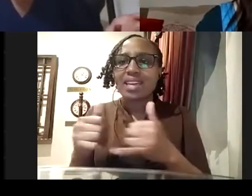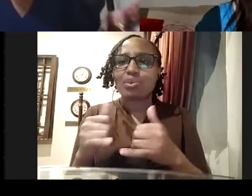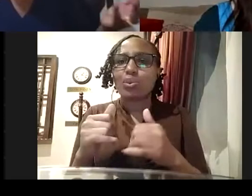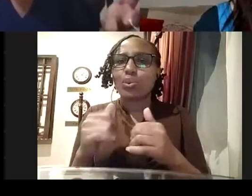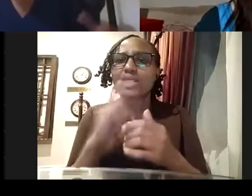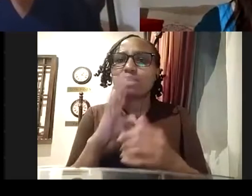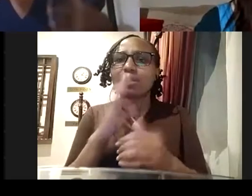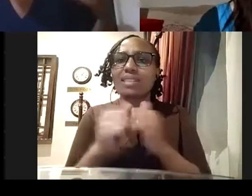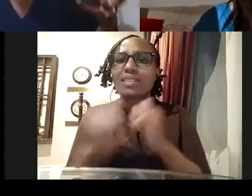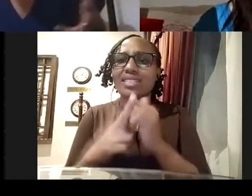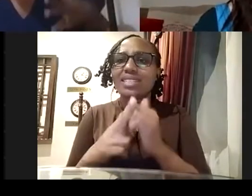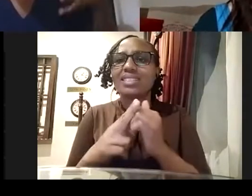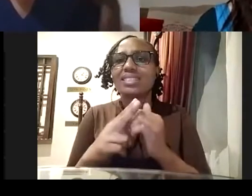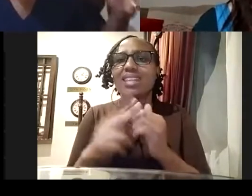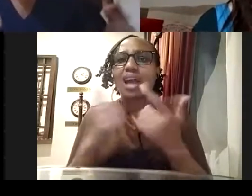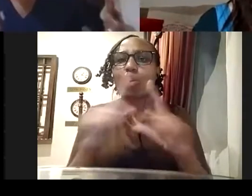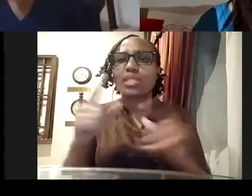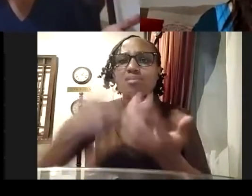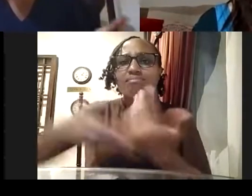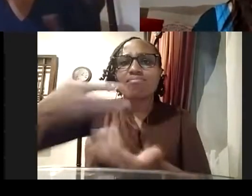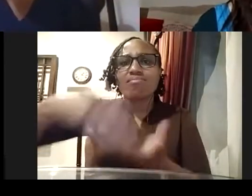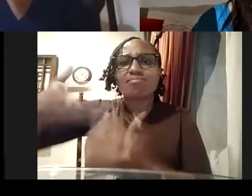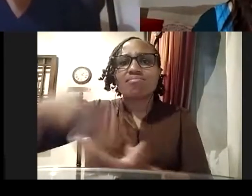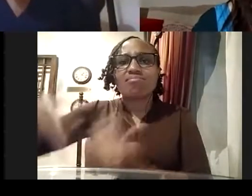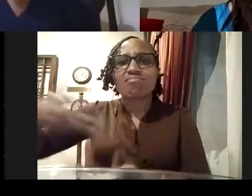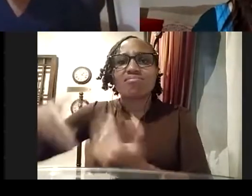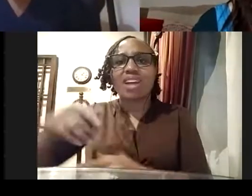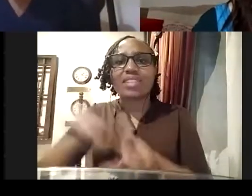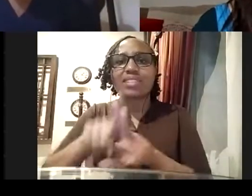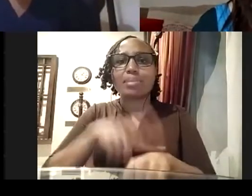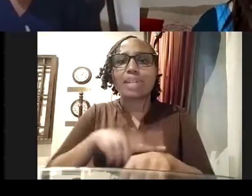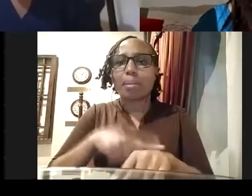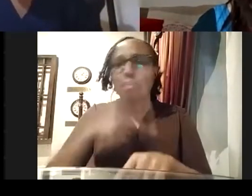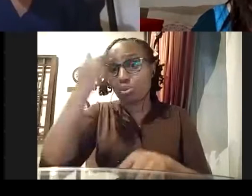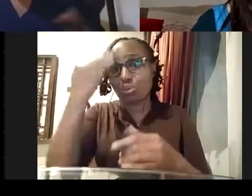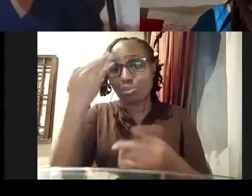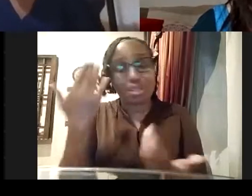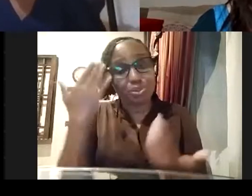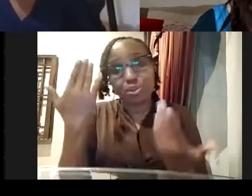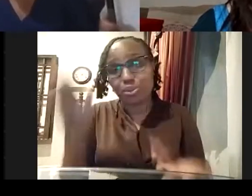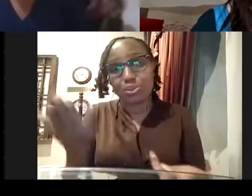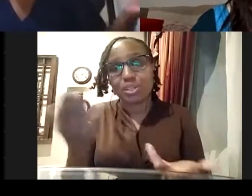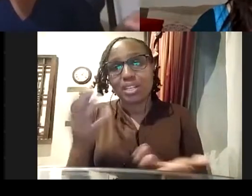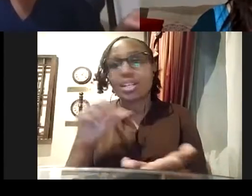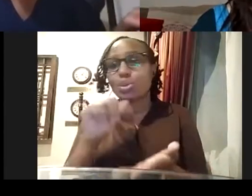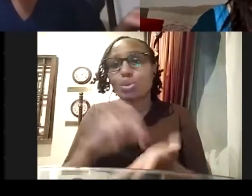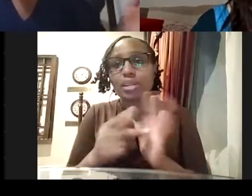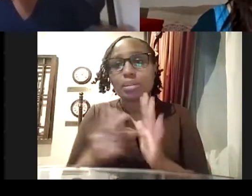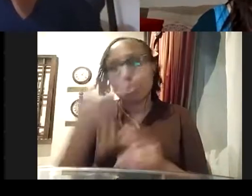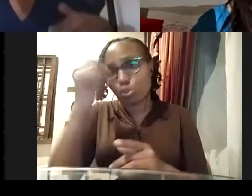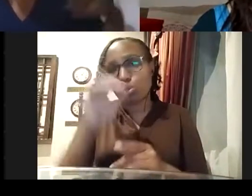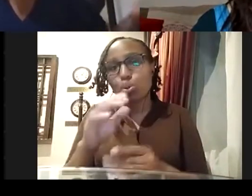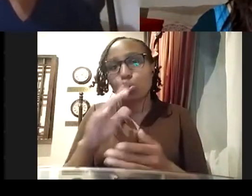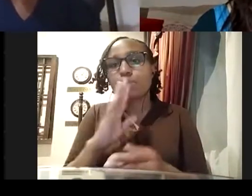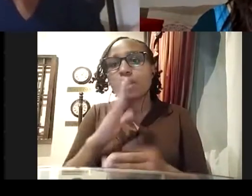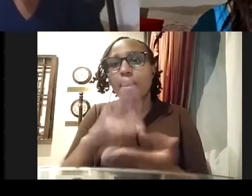different languages at a single time, but we don't know, because language evolves in the city. And it also doesn't mean that because you speak more fluent Swahili than